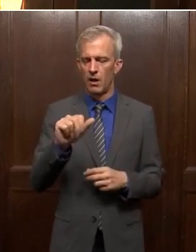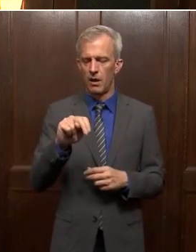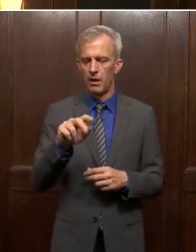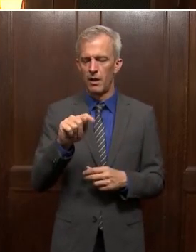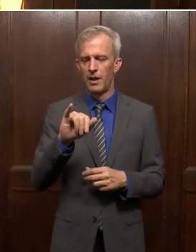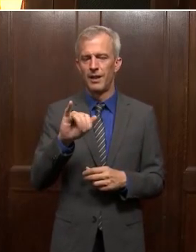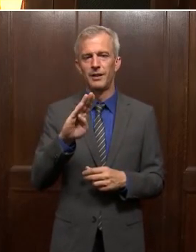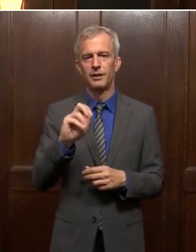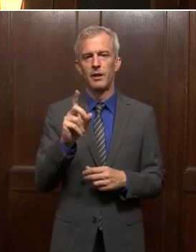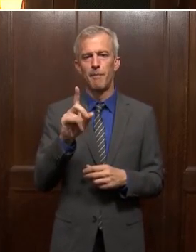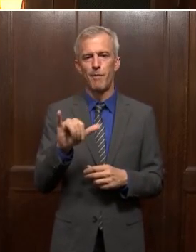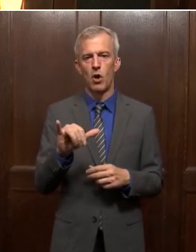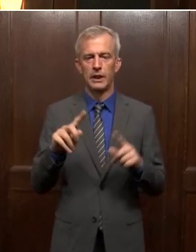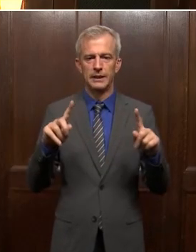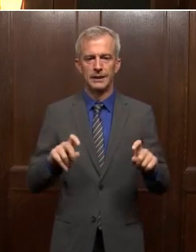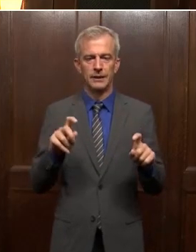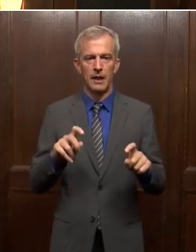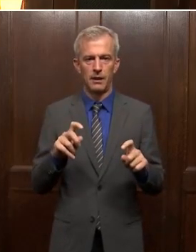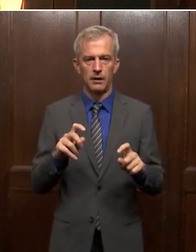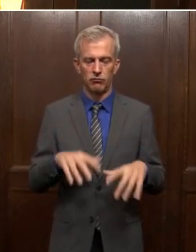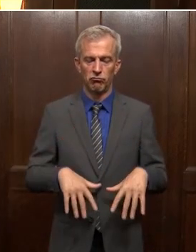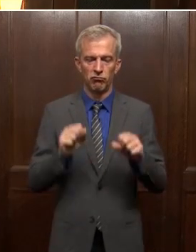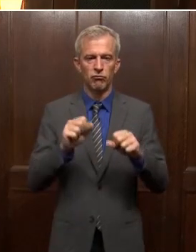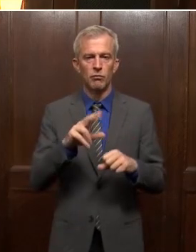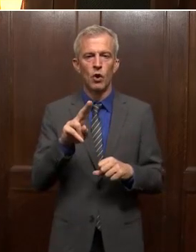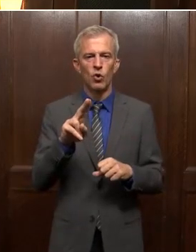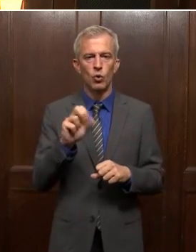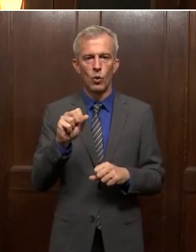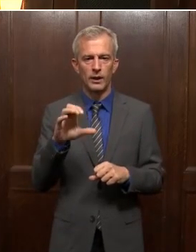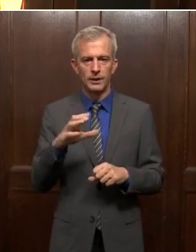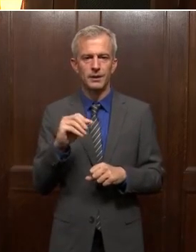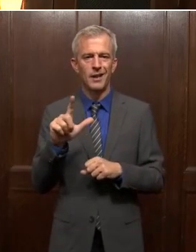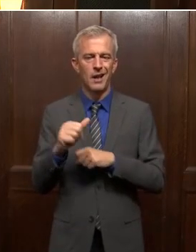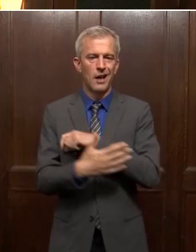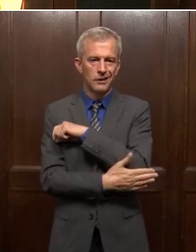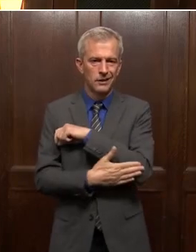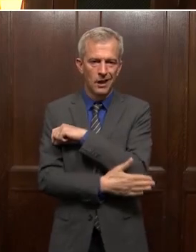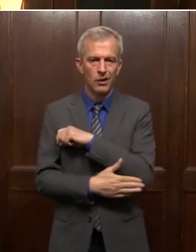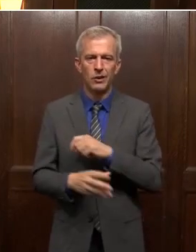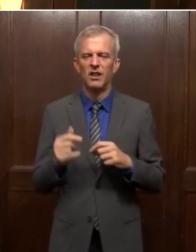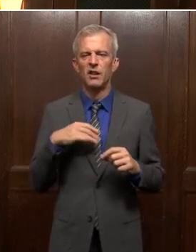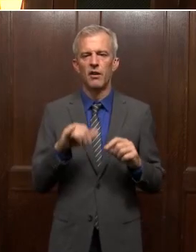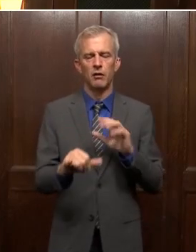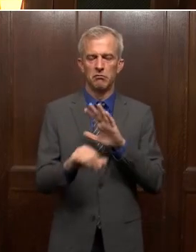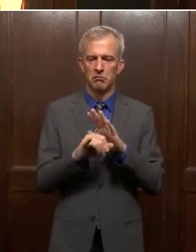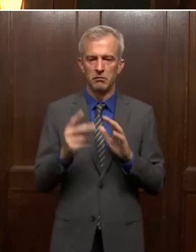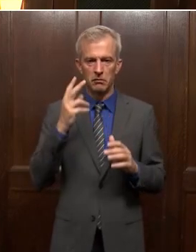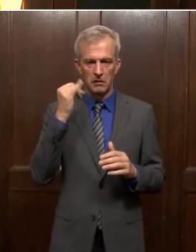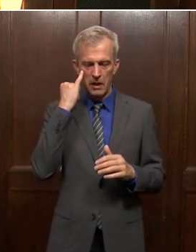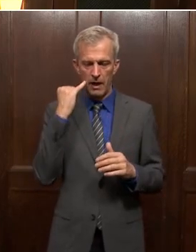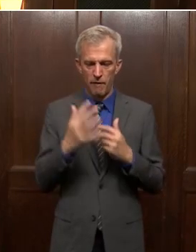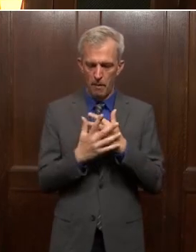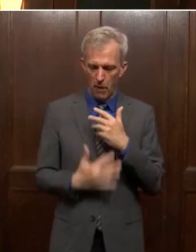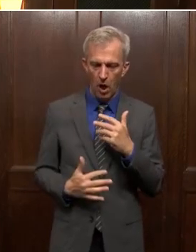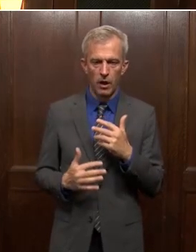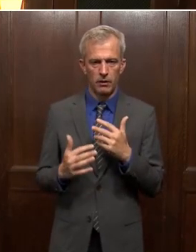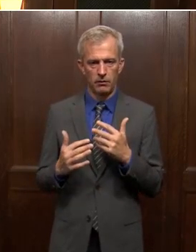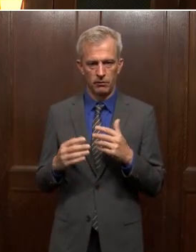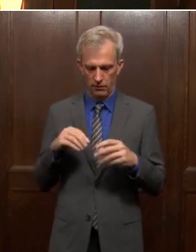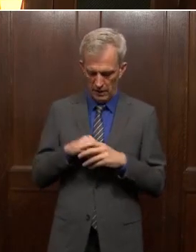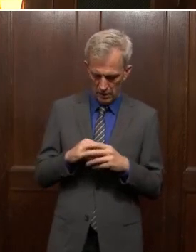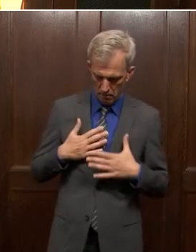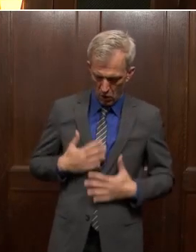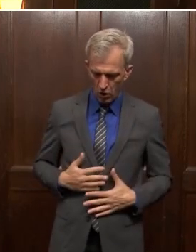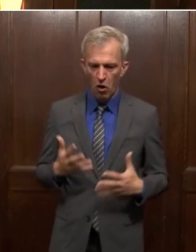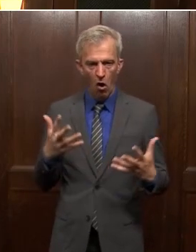conducted by USC and LA County that we've been involved with. I brought the doctors last week to this briefing, Dr. Simon and Sood.